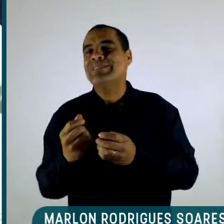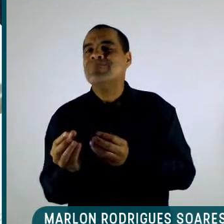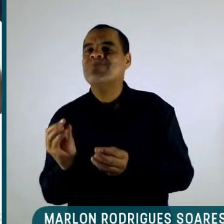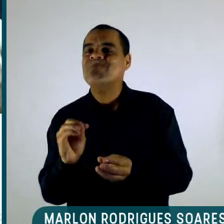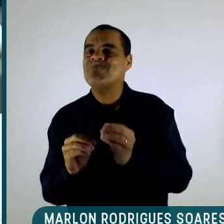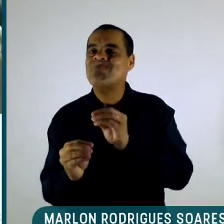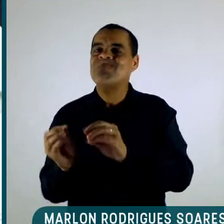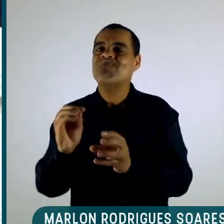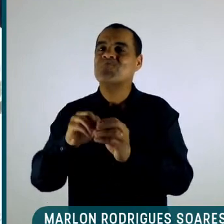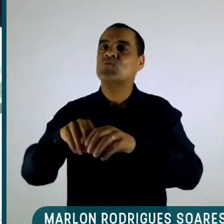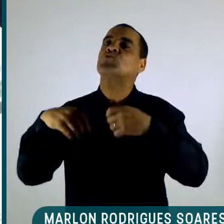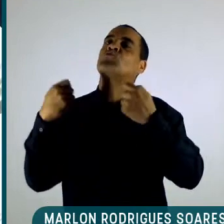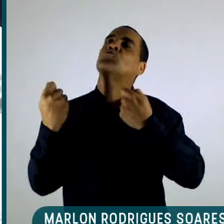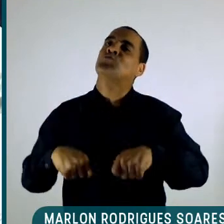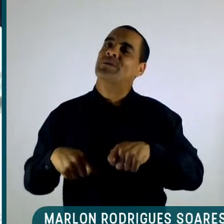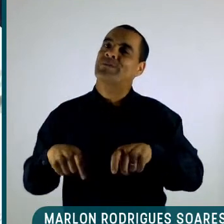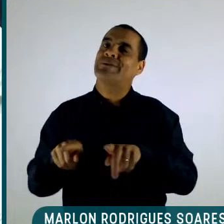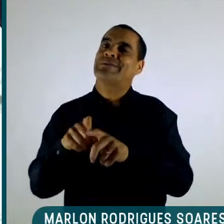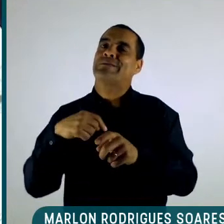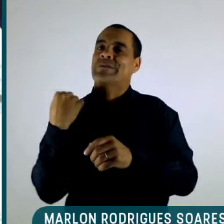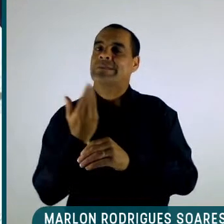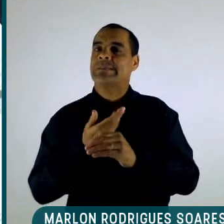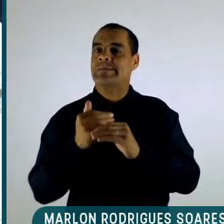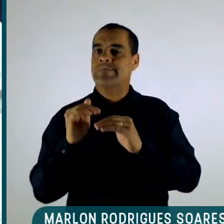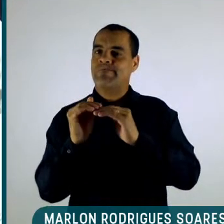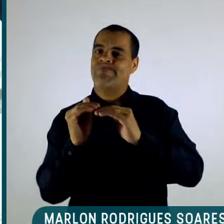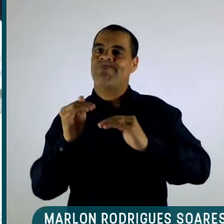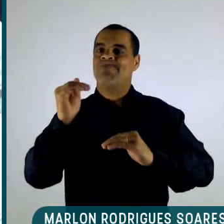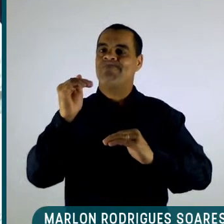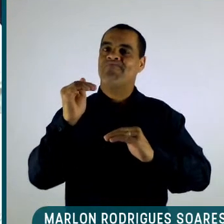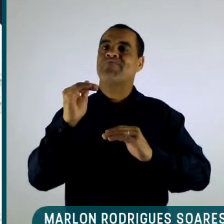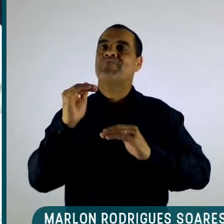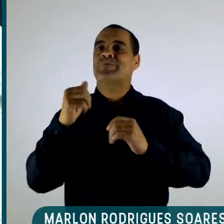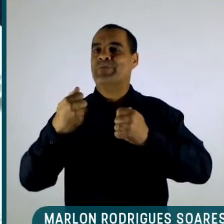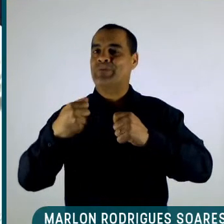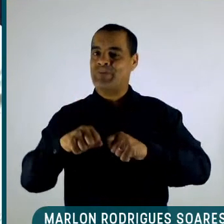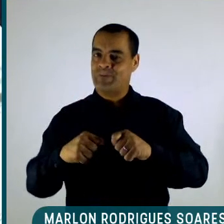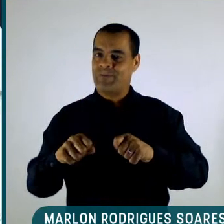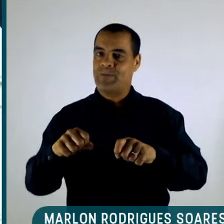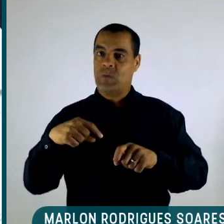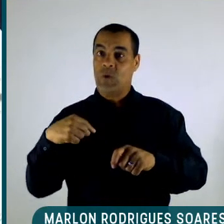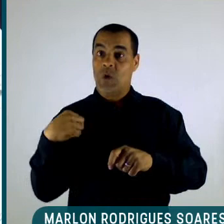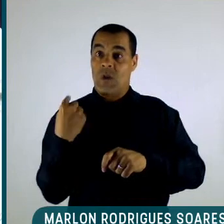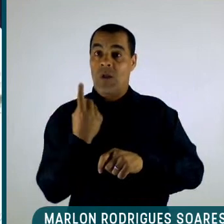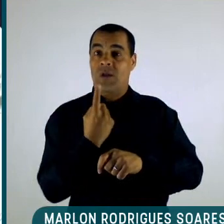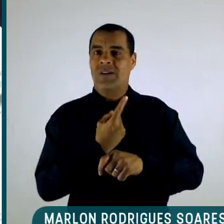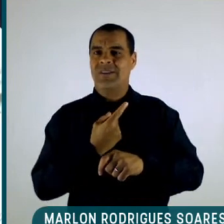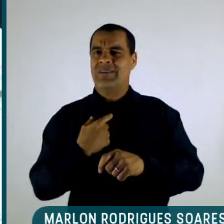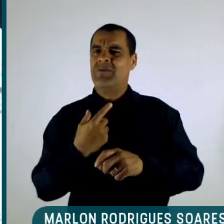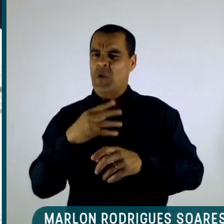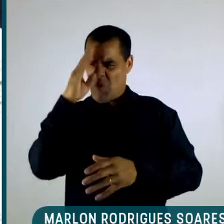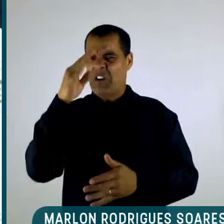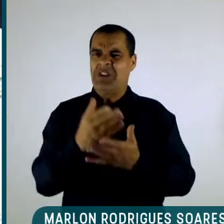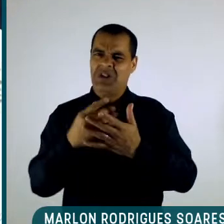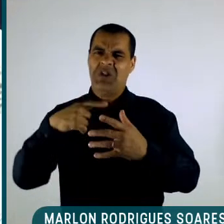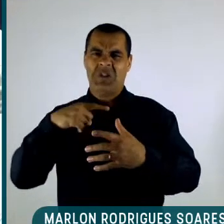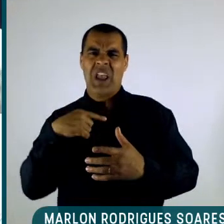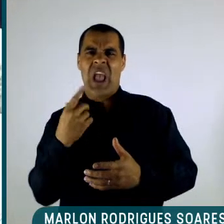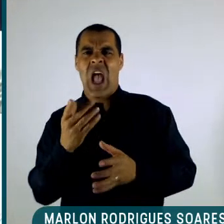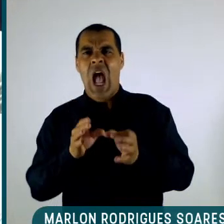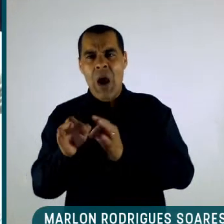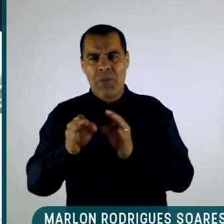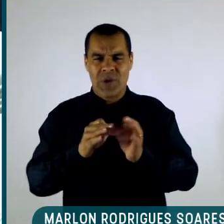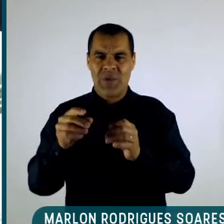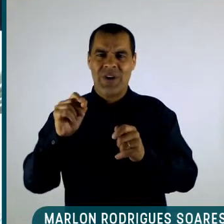be real. We are constructing this possibility. Today we have learned